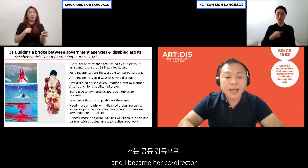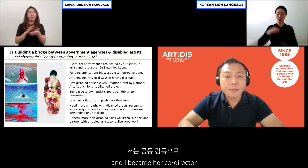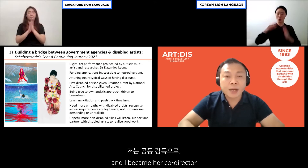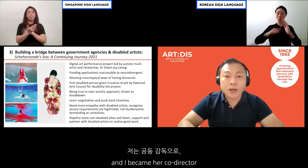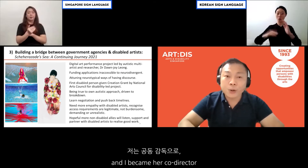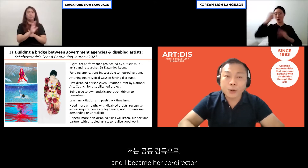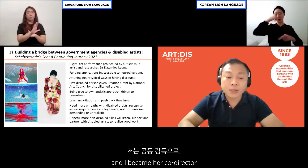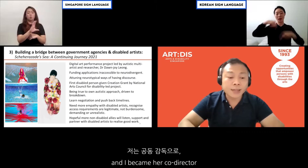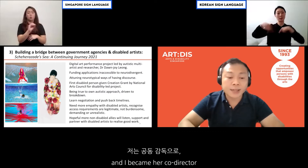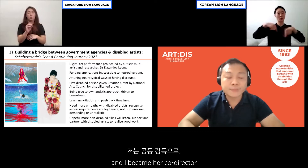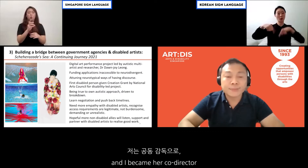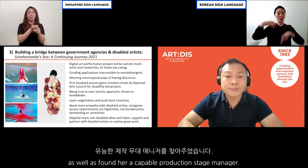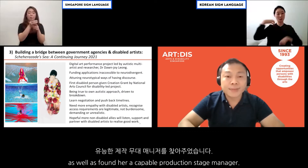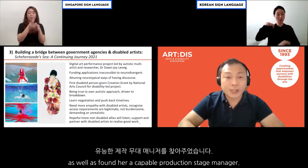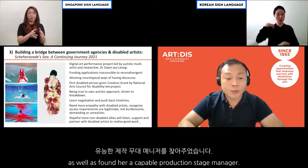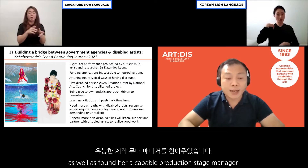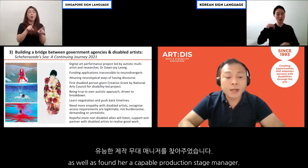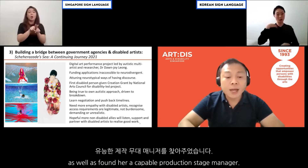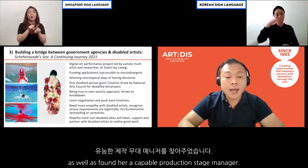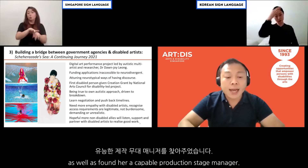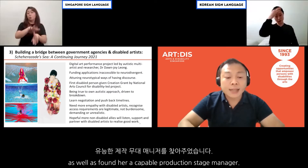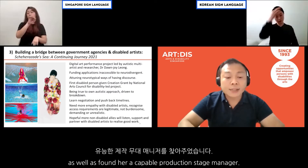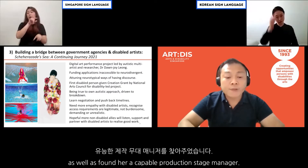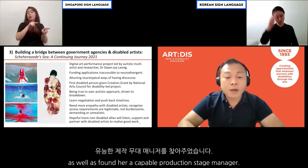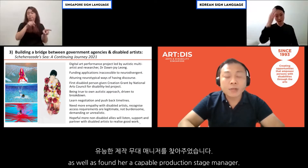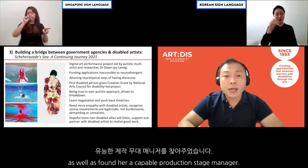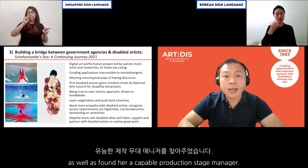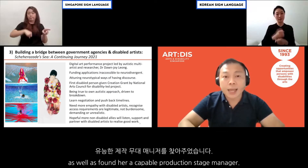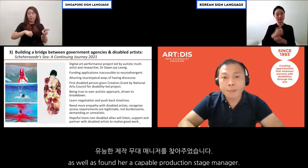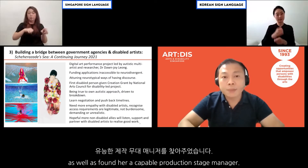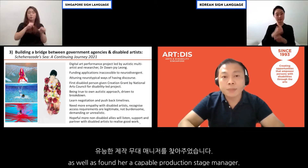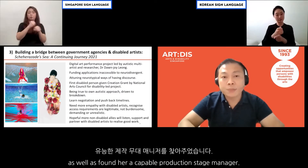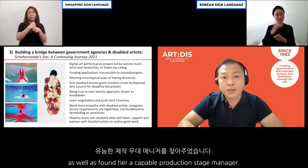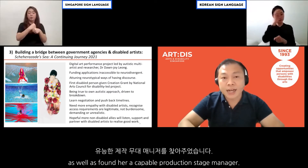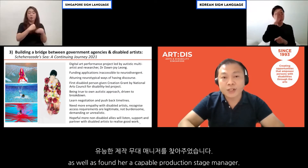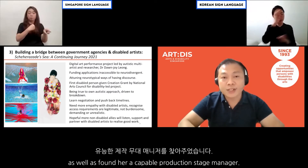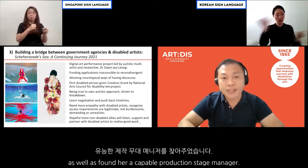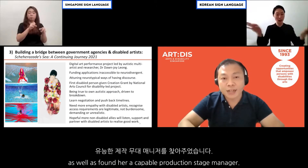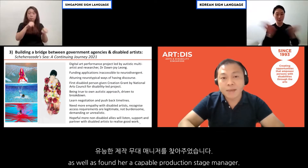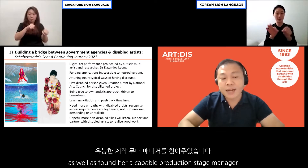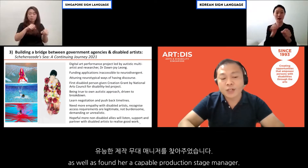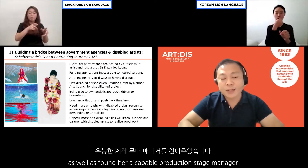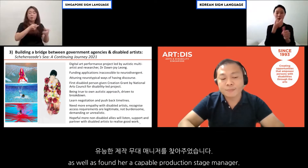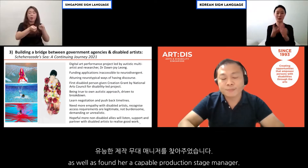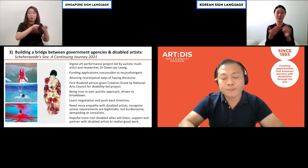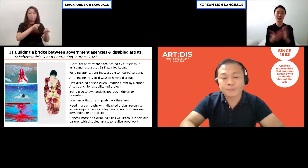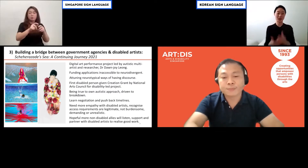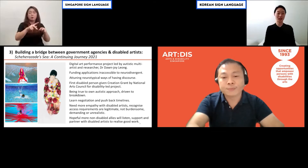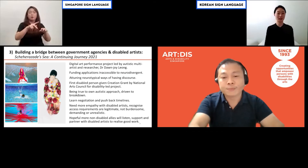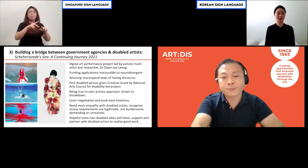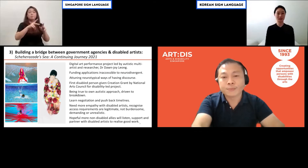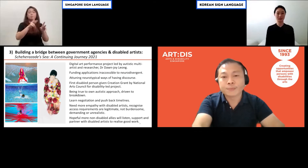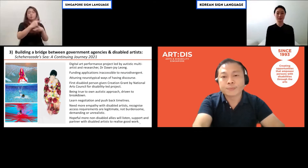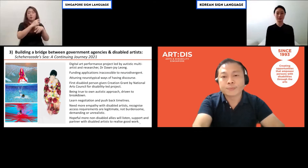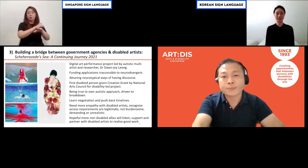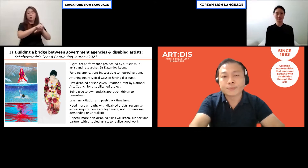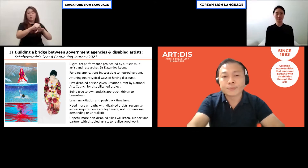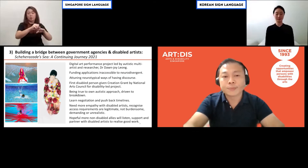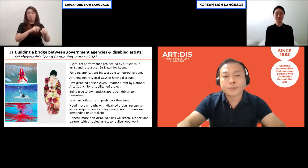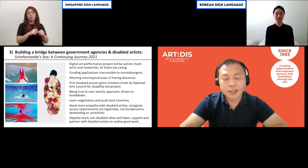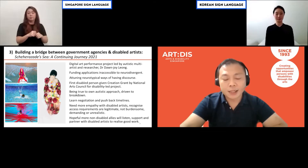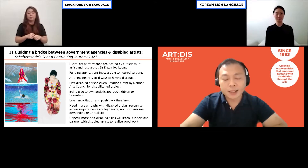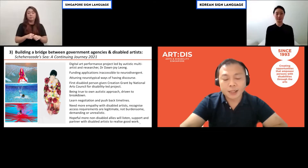I became her co-director, as well as found her a capable production stage manager.